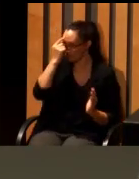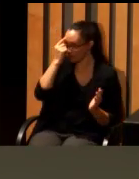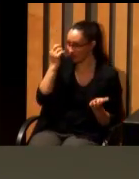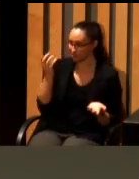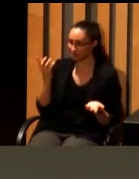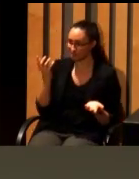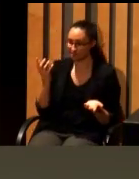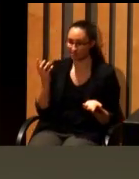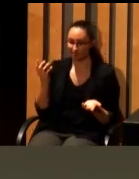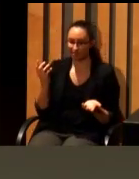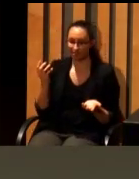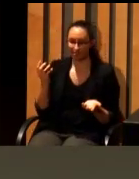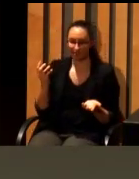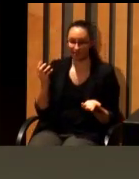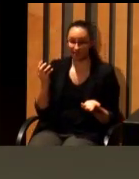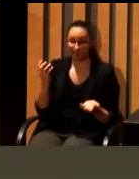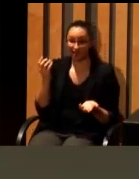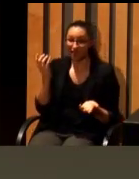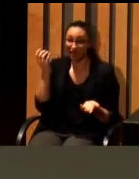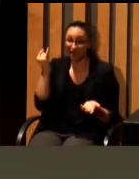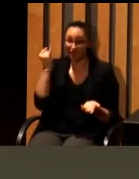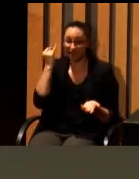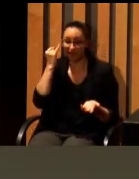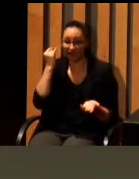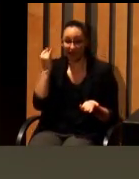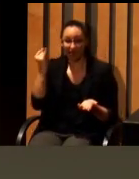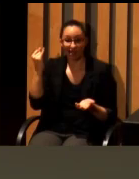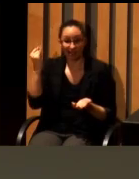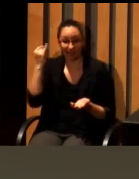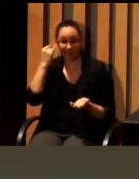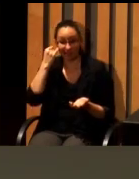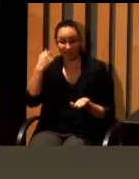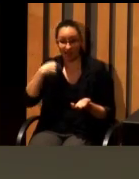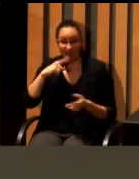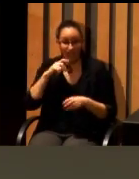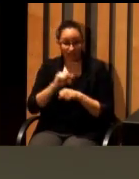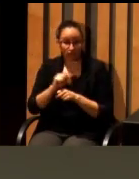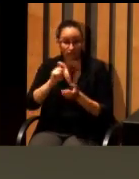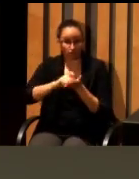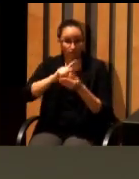wasn't reporting on it, my boss would find out I was there and excommunicate me.